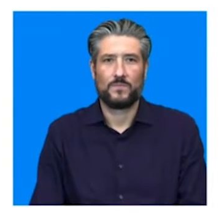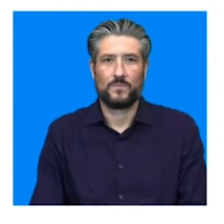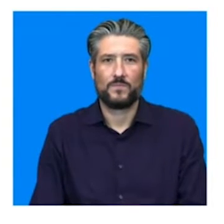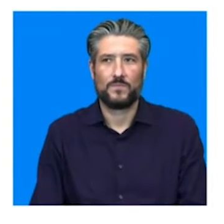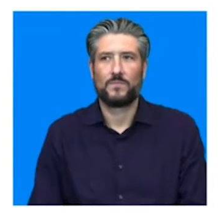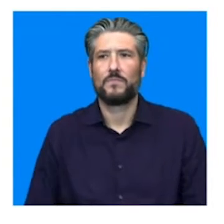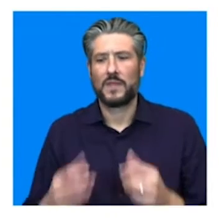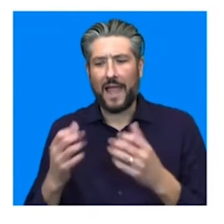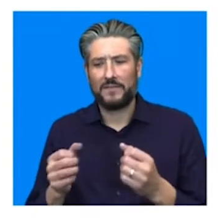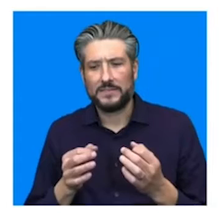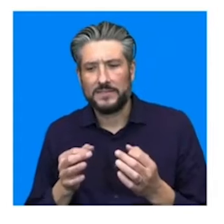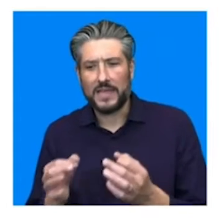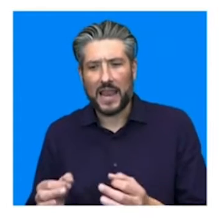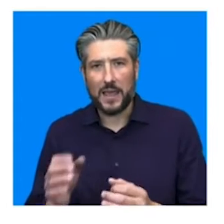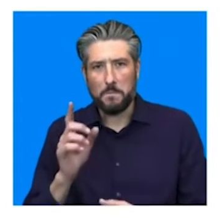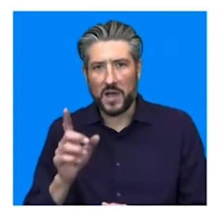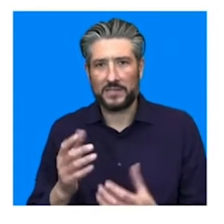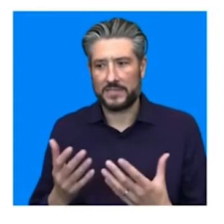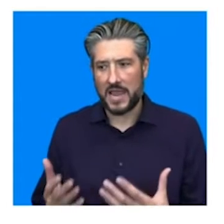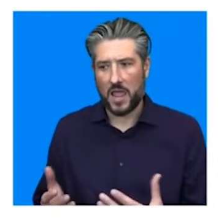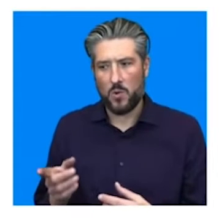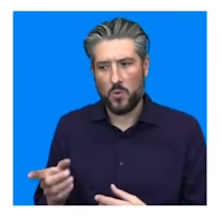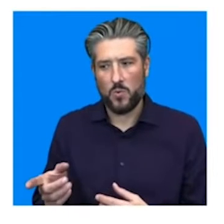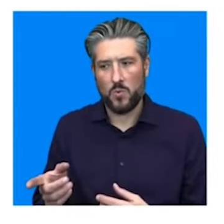whether I can now